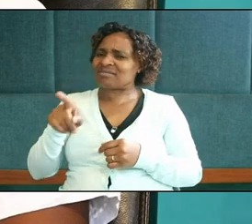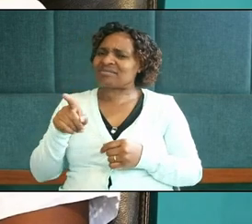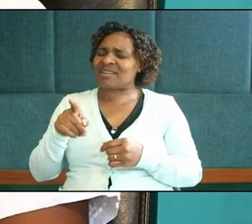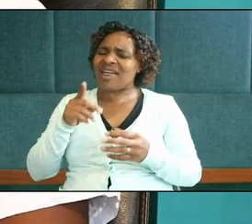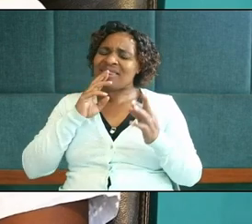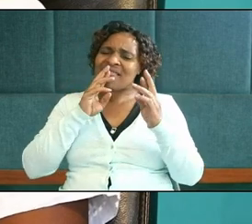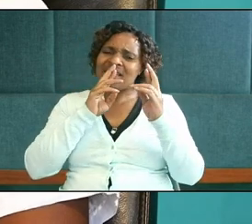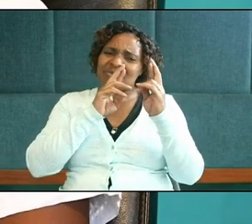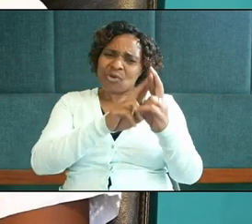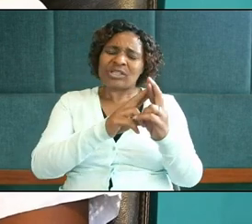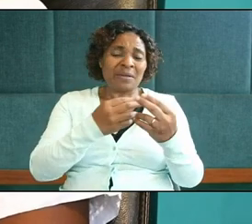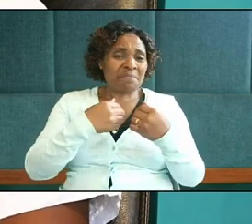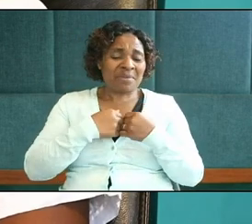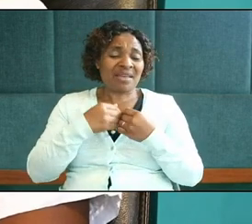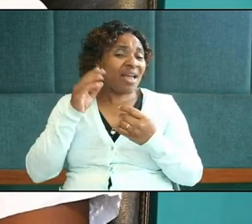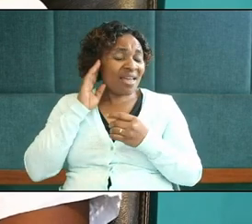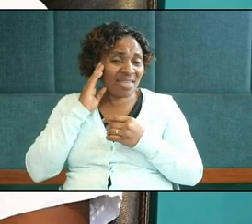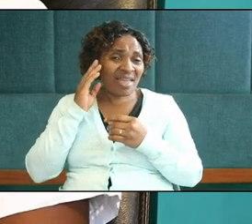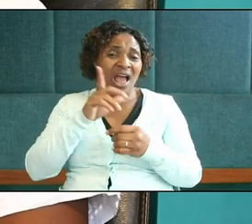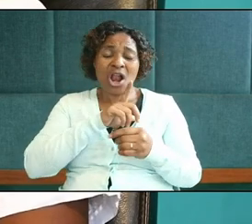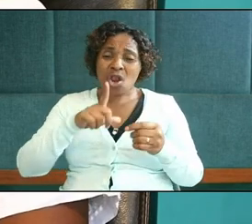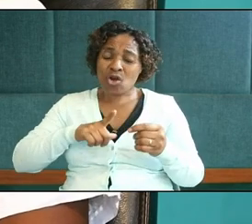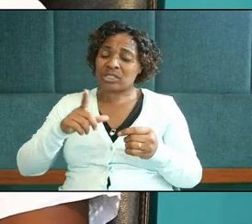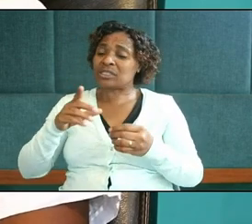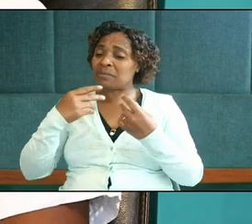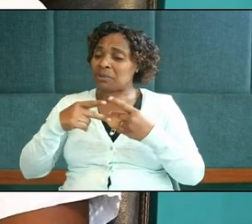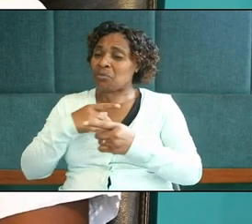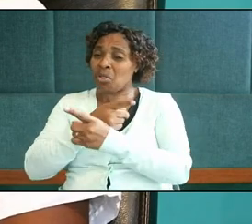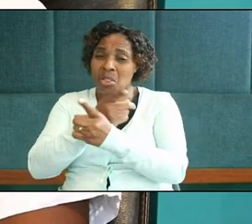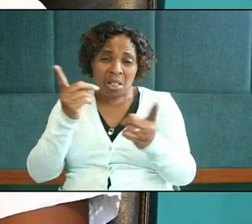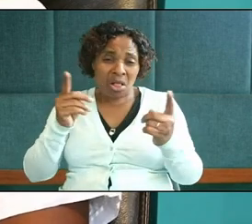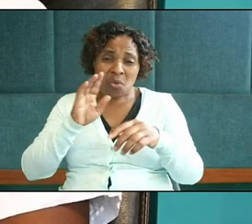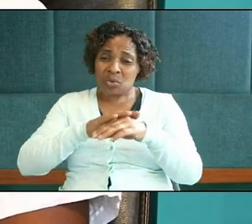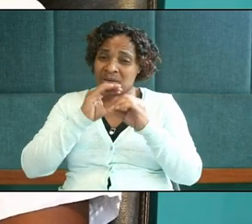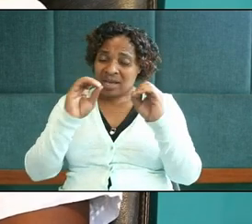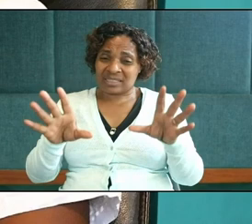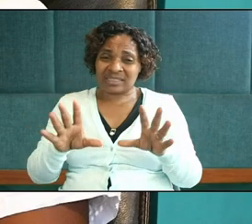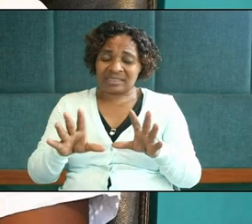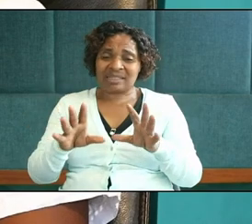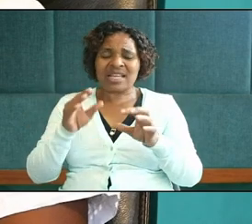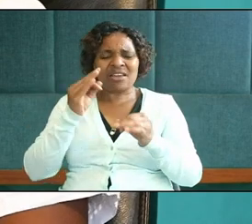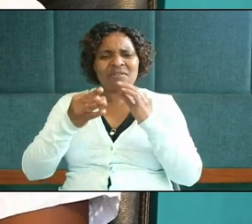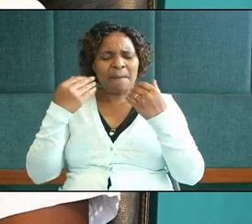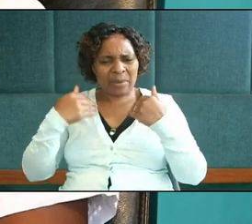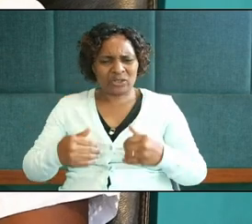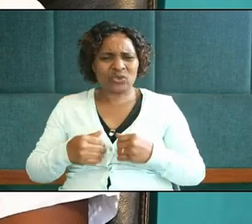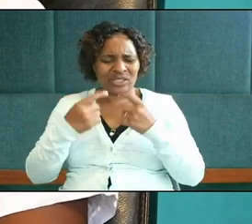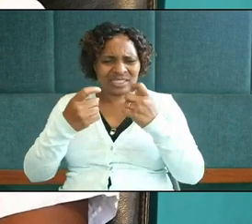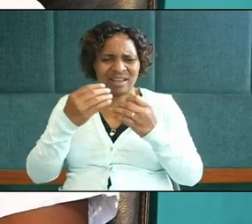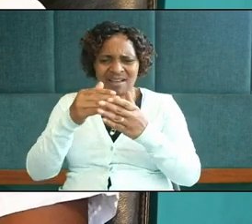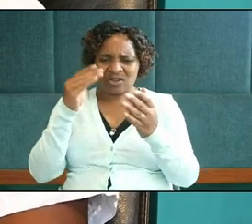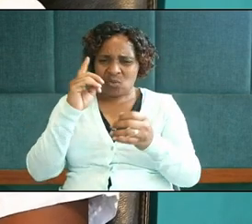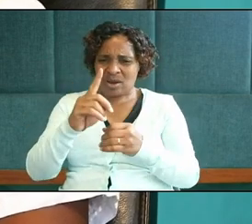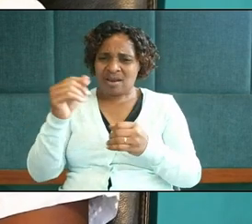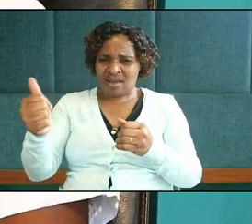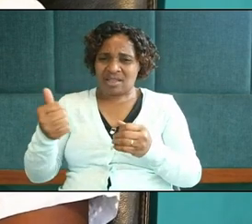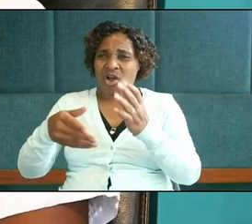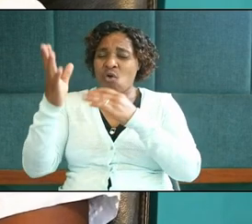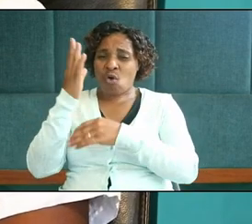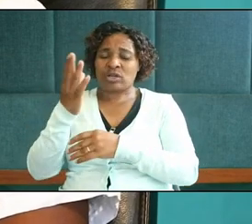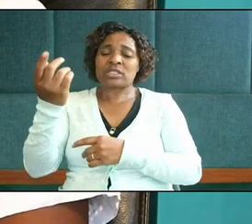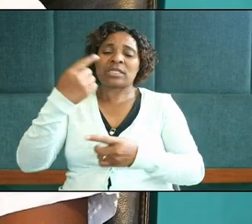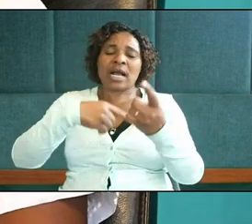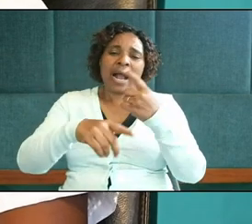I hear spreading among the Lord's people is not good. If one person sins against another, God may mediate